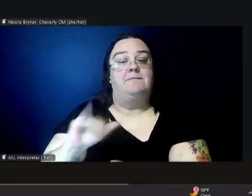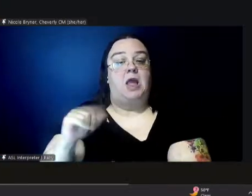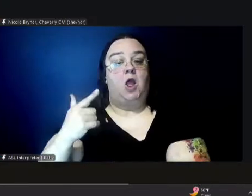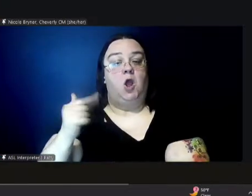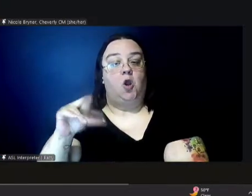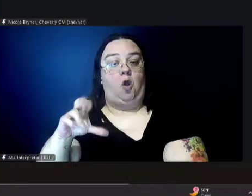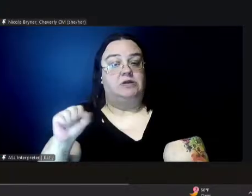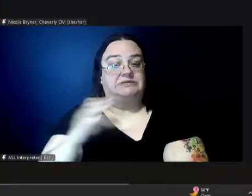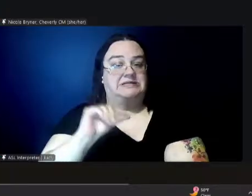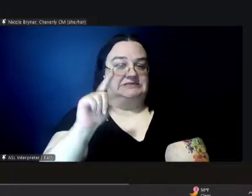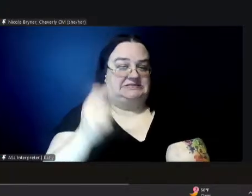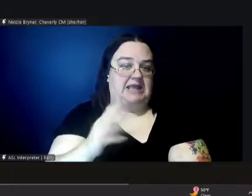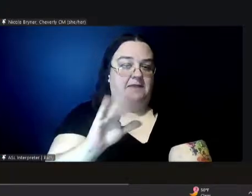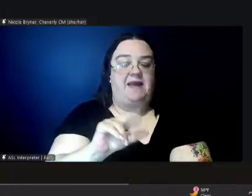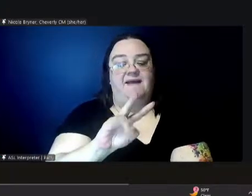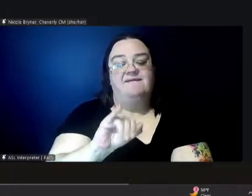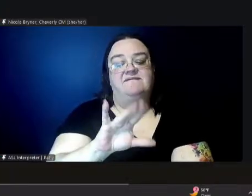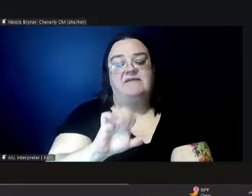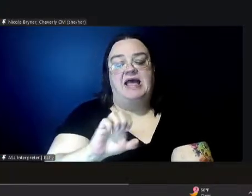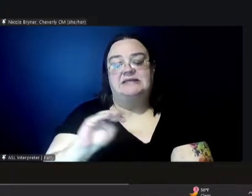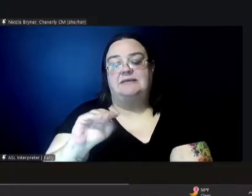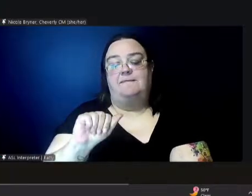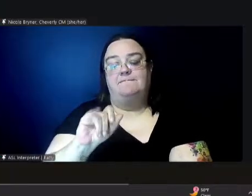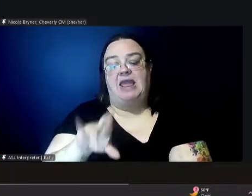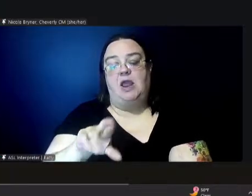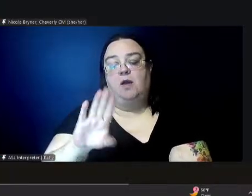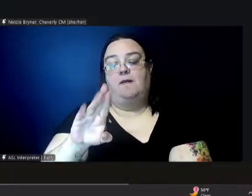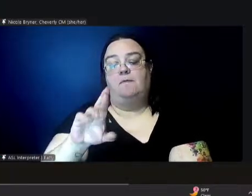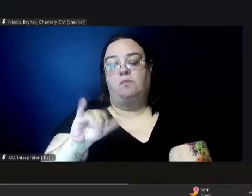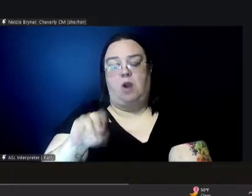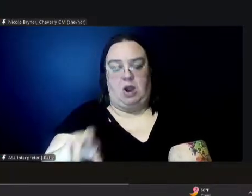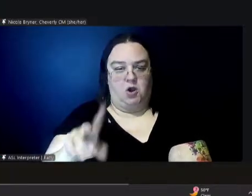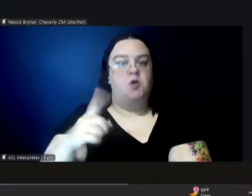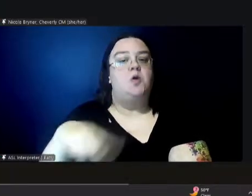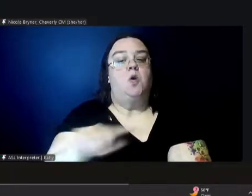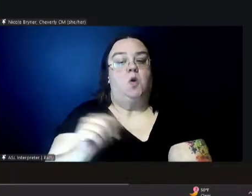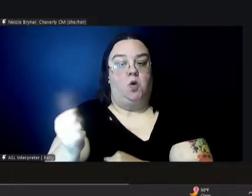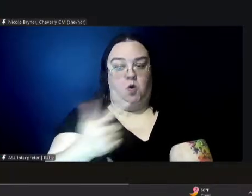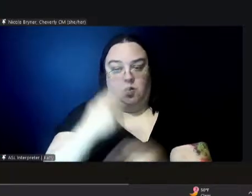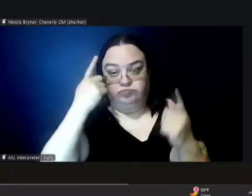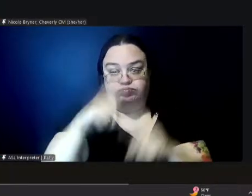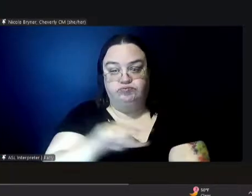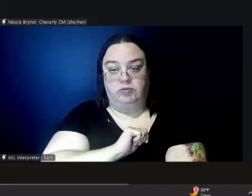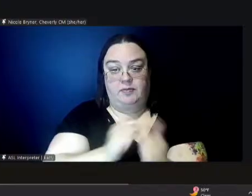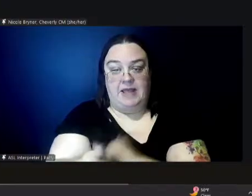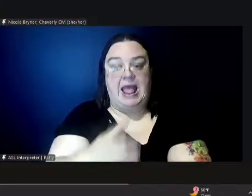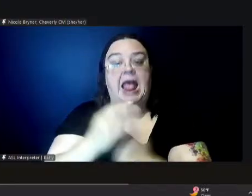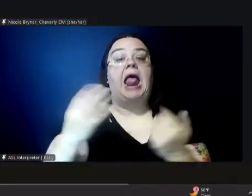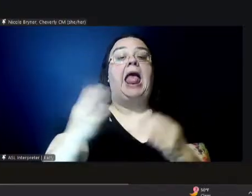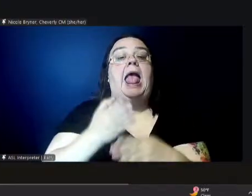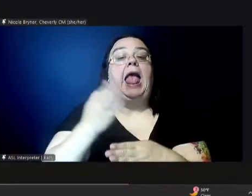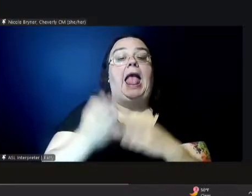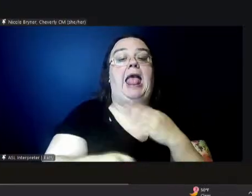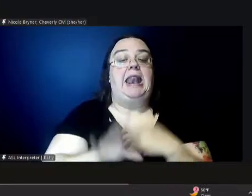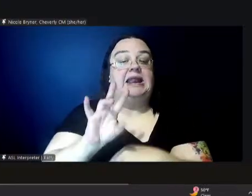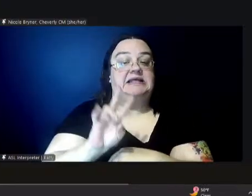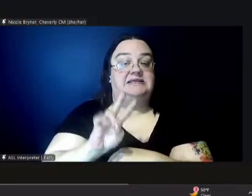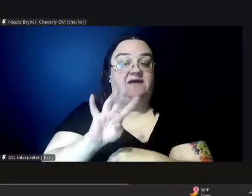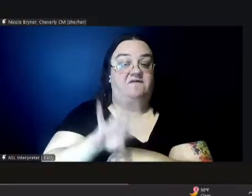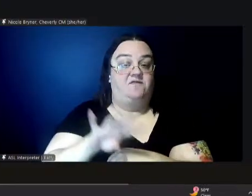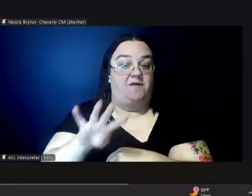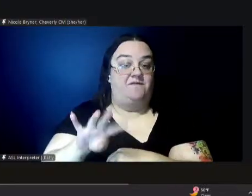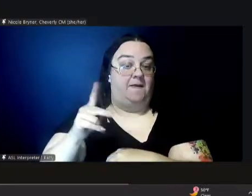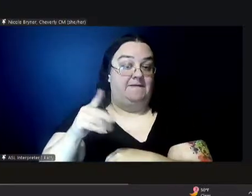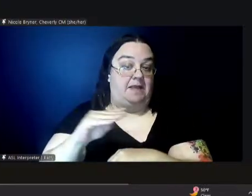by Vice Mayor Briner. The motion passed unanimously, and the closed session ended at 7:44 p.m. on